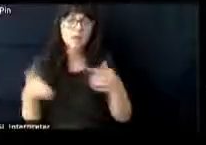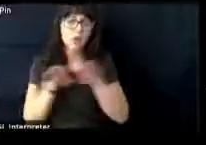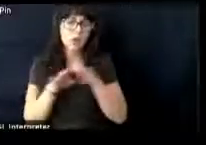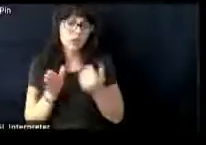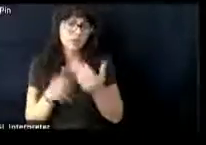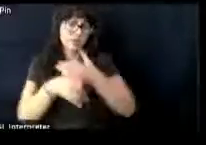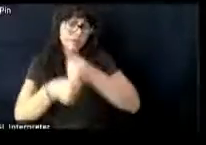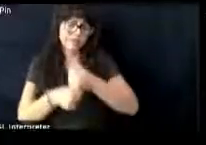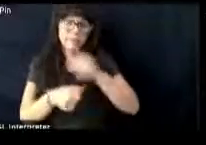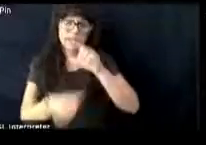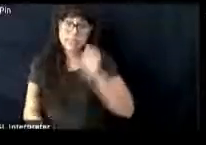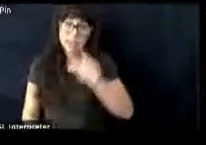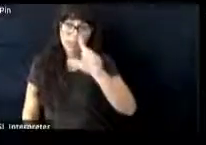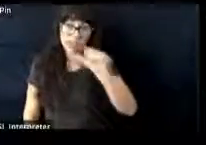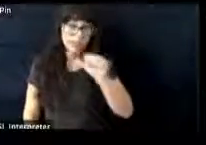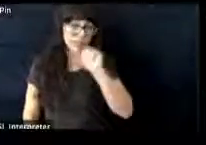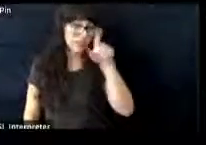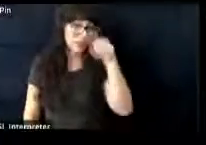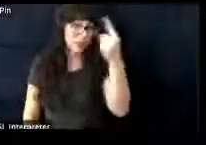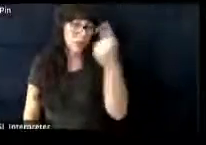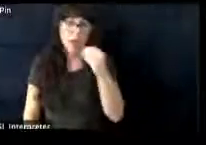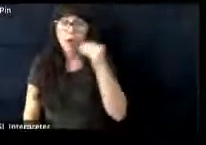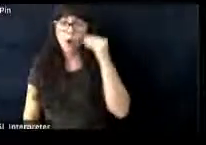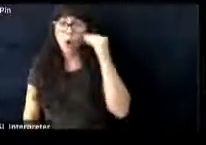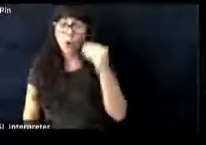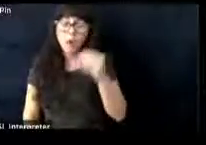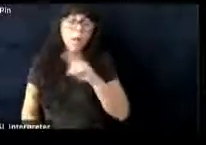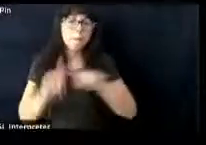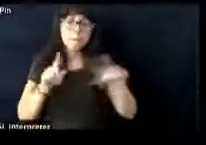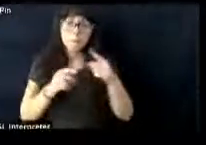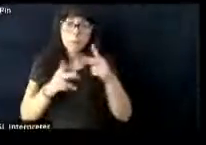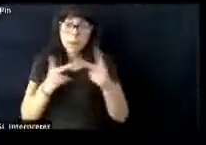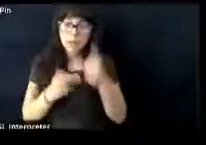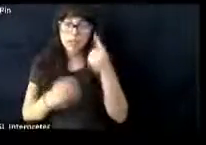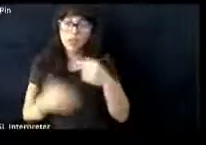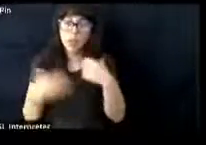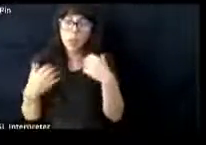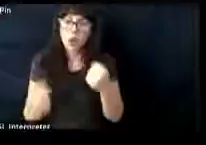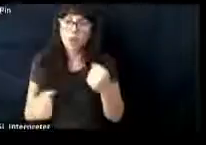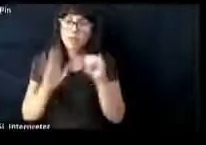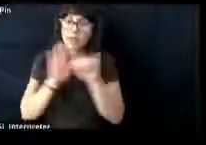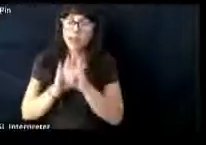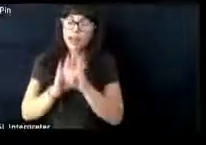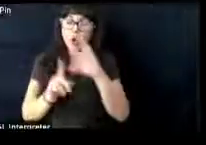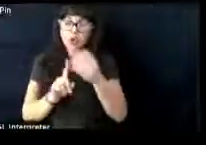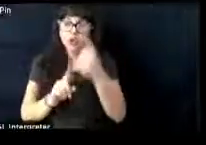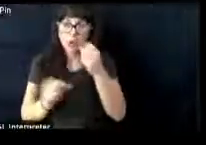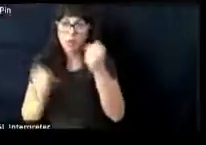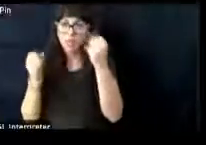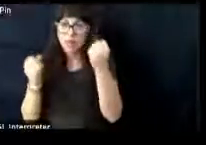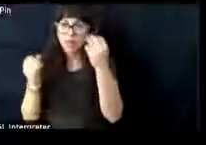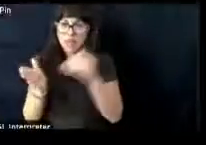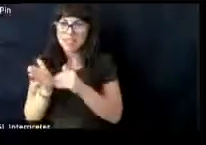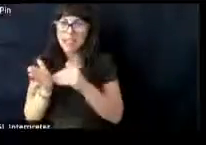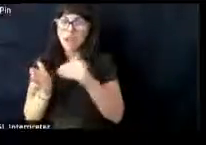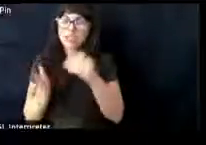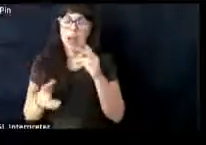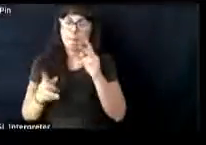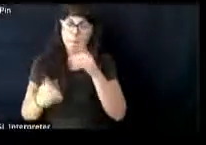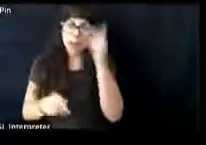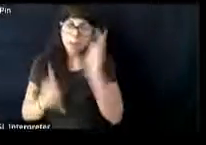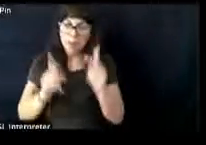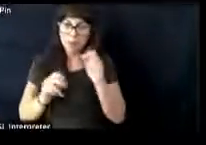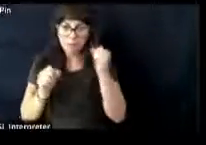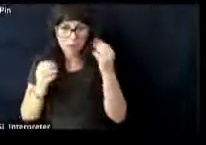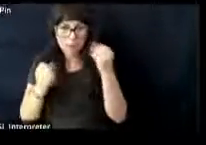reiterate that South LA has not only been home, but a place of wellness, identity, and culture for thousands of Black people for decades. This place means a